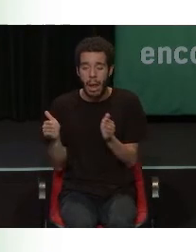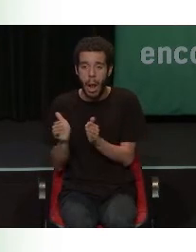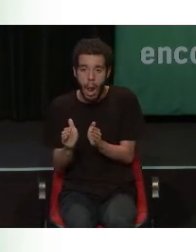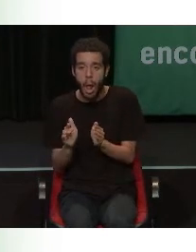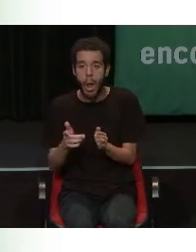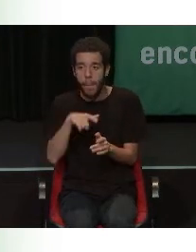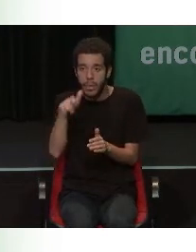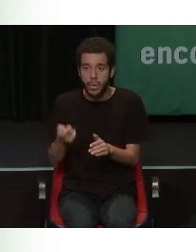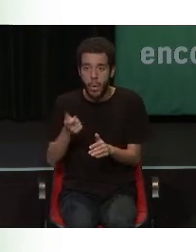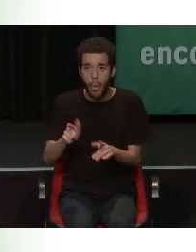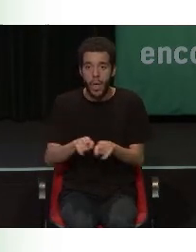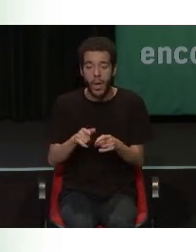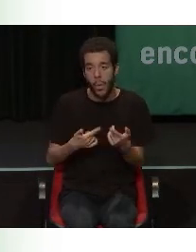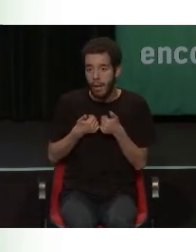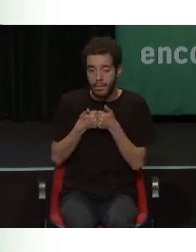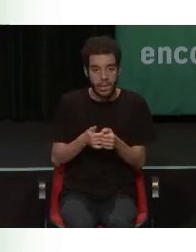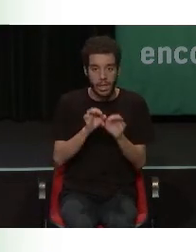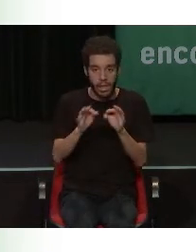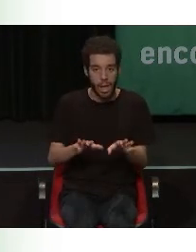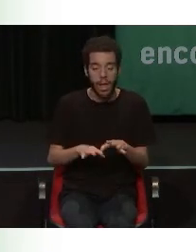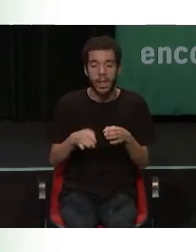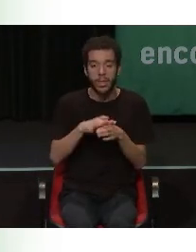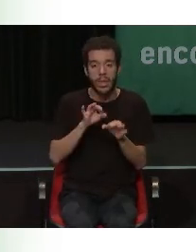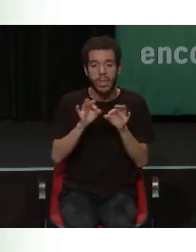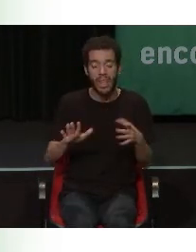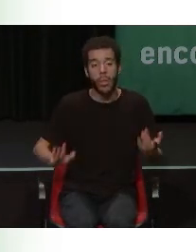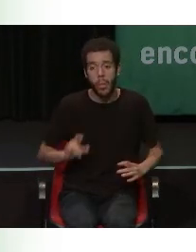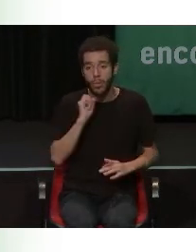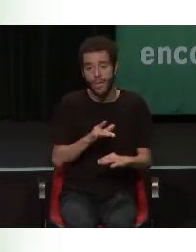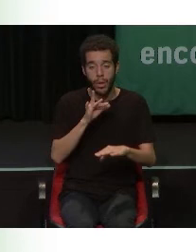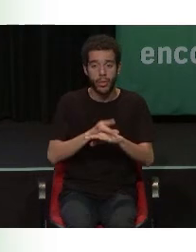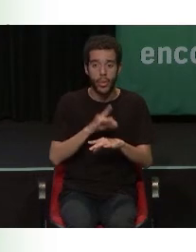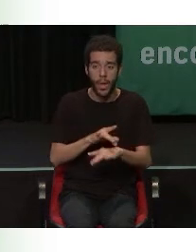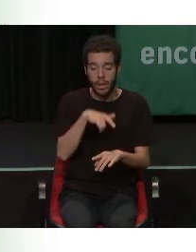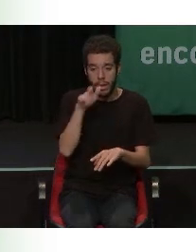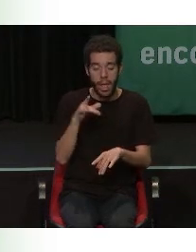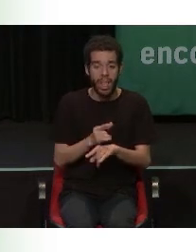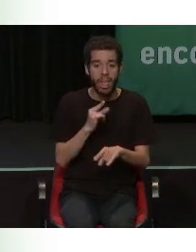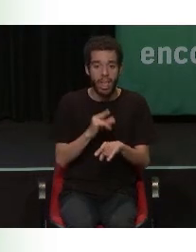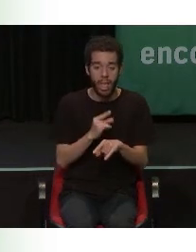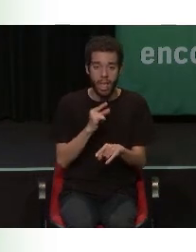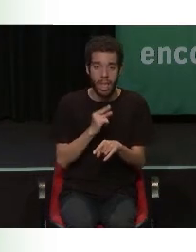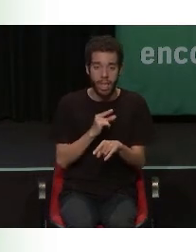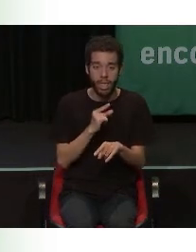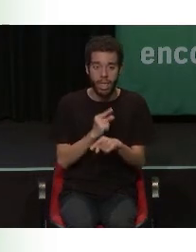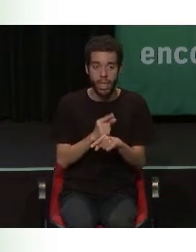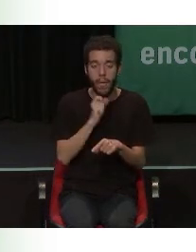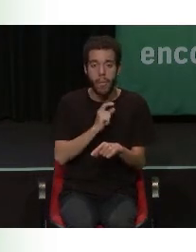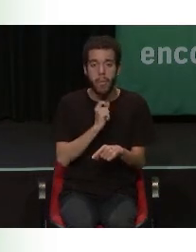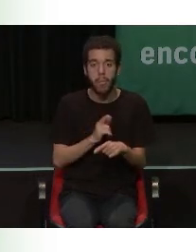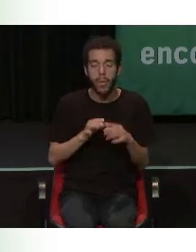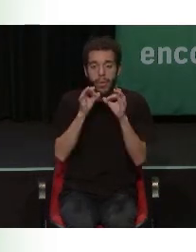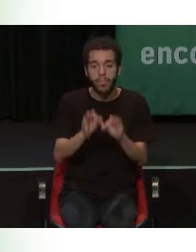same category, and so they can potentially benefit from therapies that target